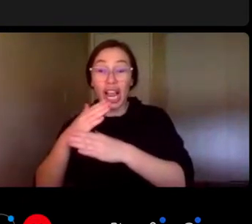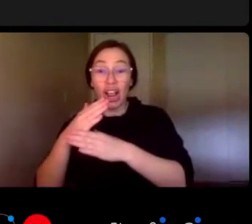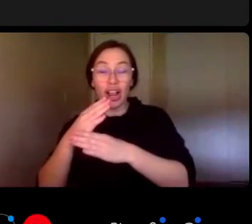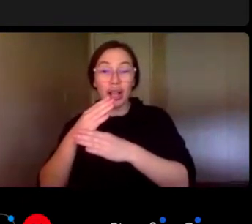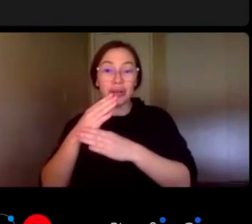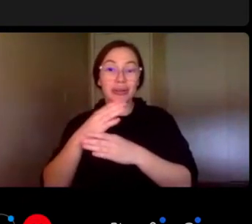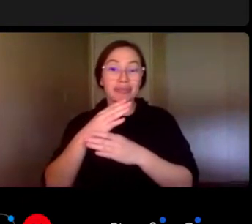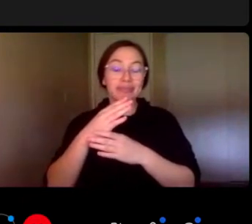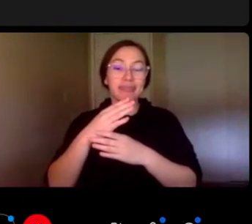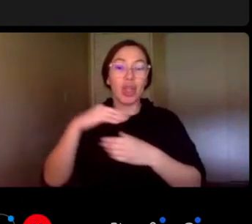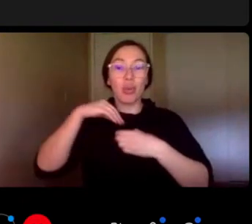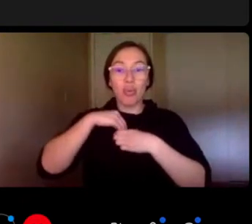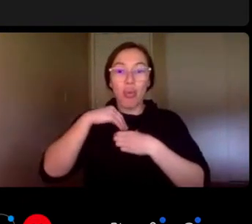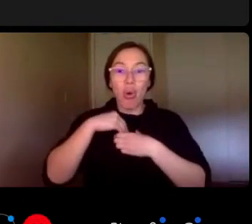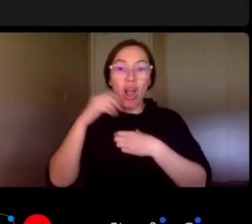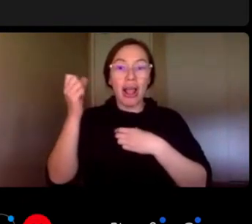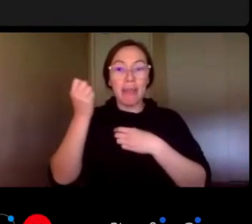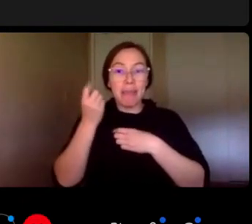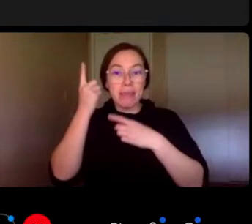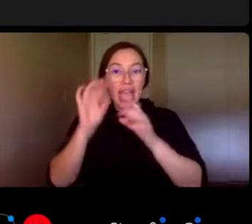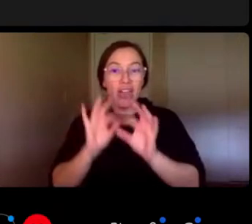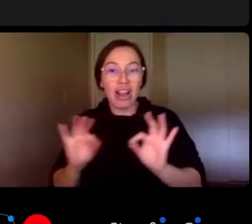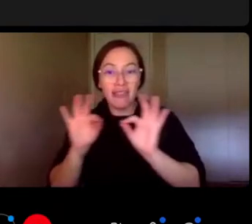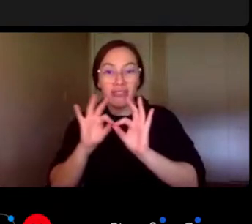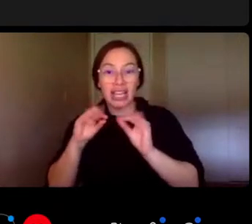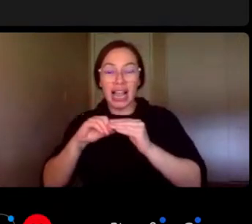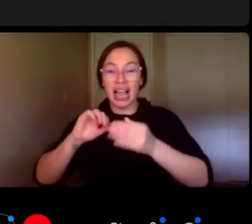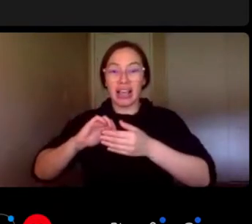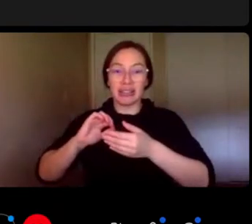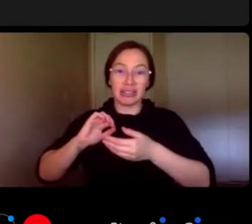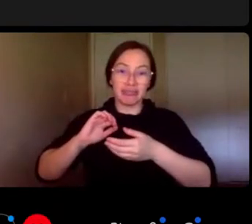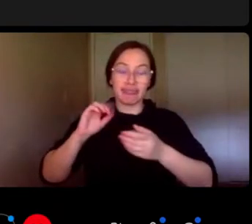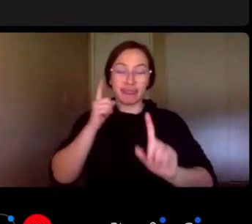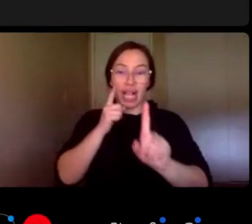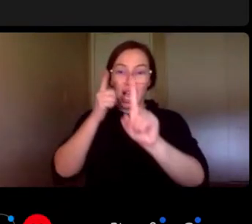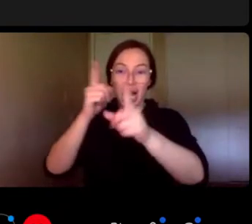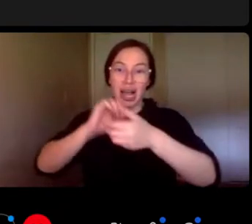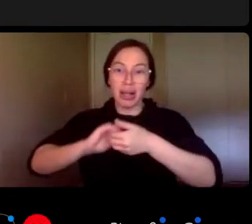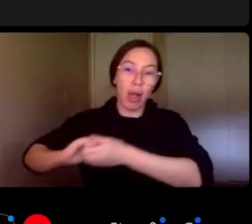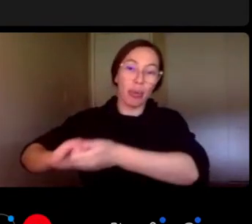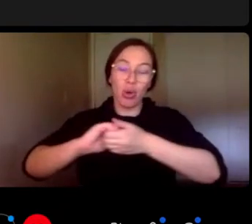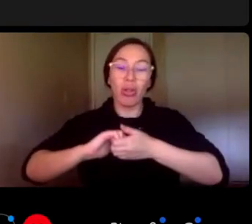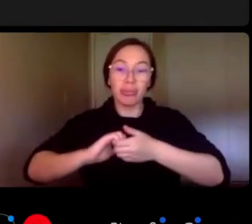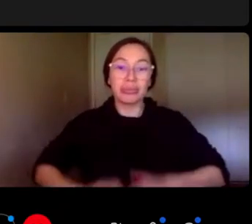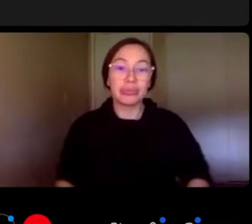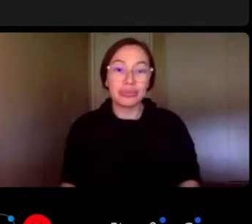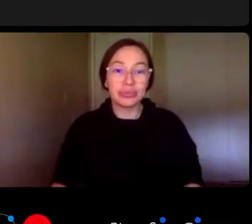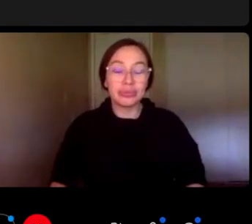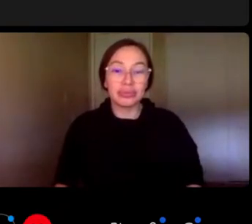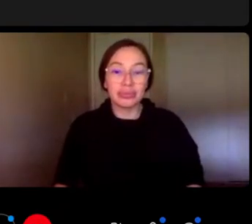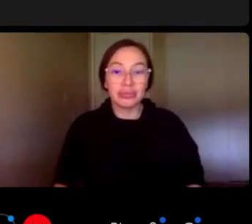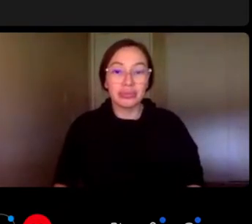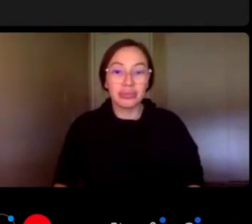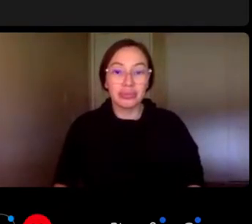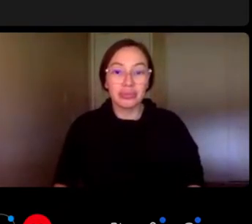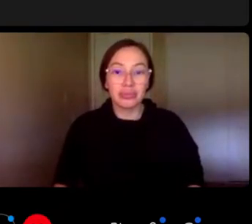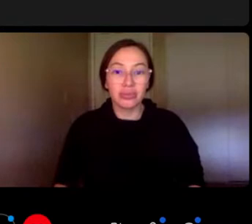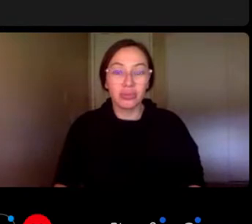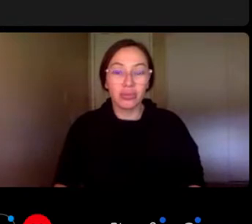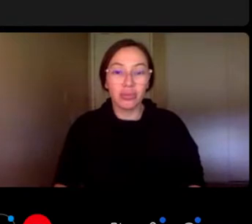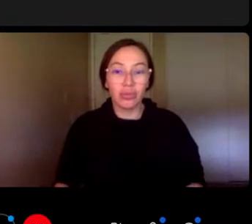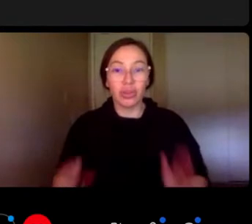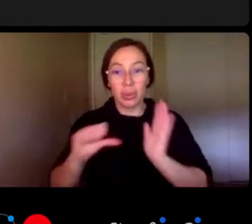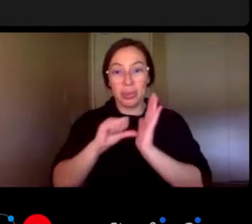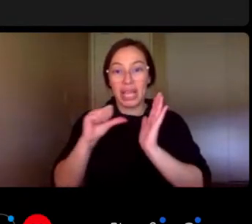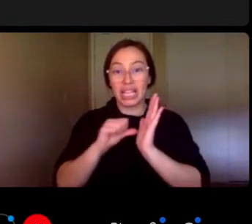if you disagree, you share that moral imperative and you're working towards a common goal. So your trustee standards, this is